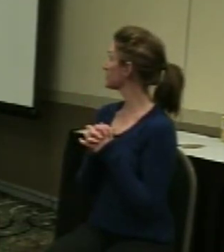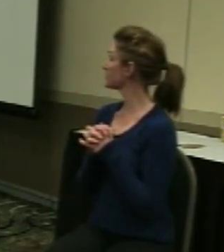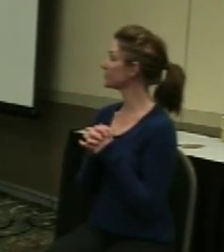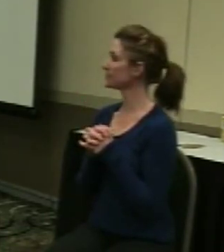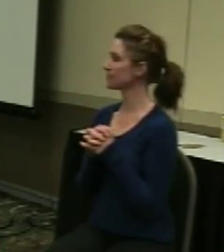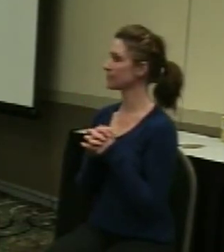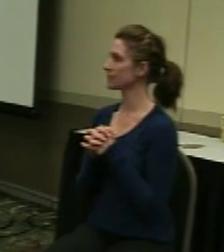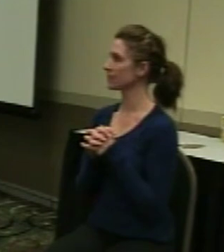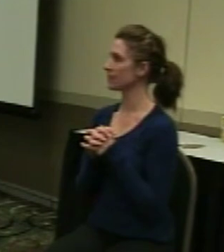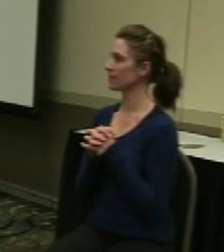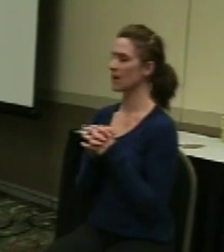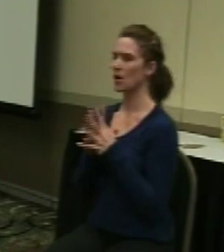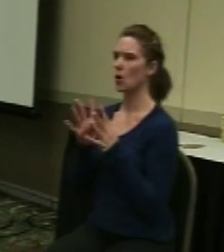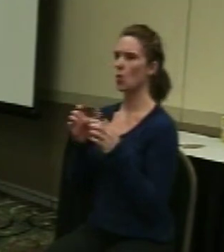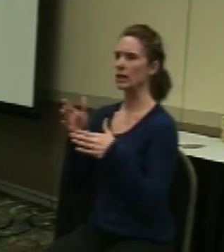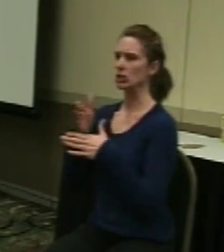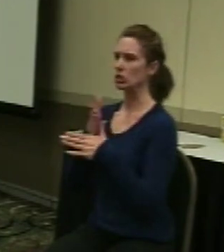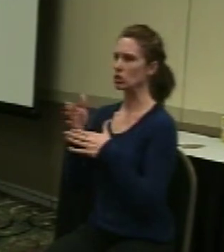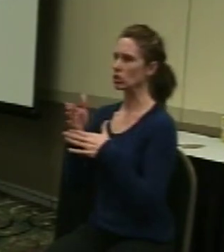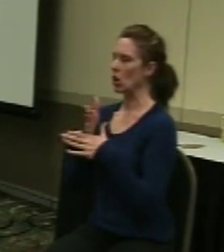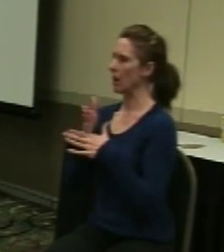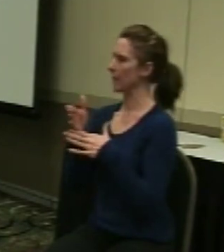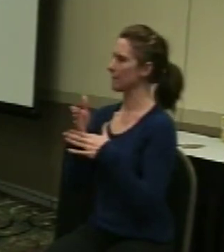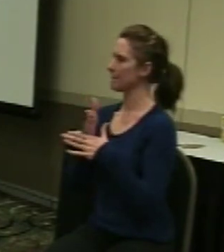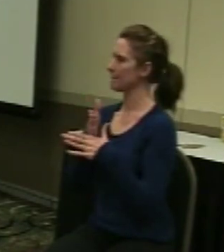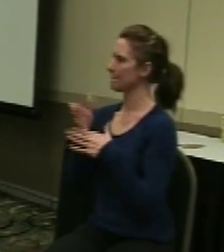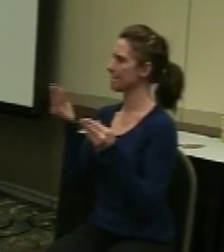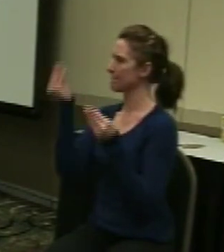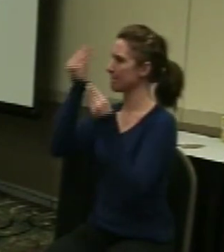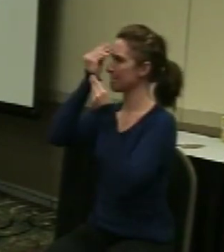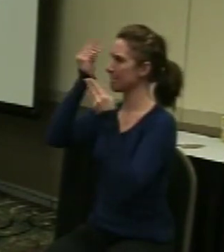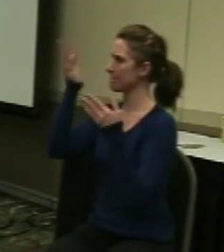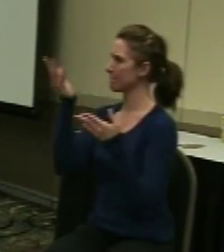What I was wanting to share with you here now is.